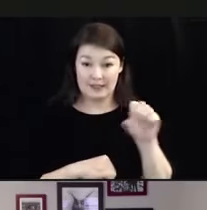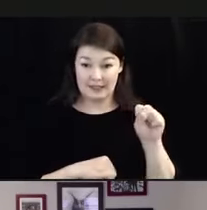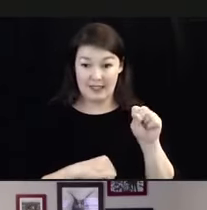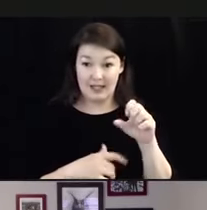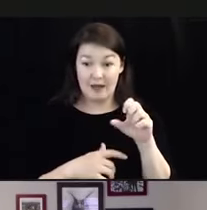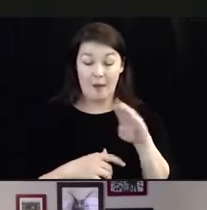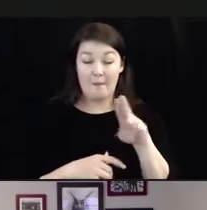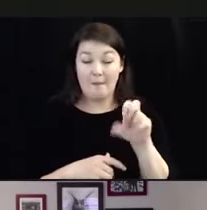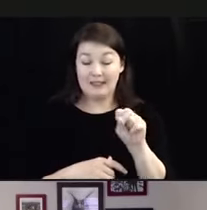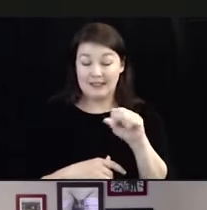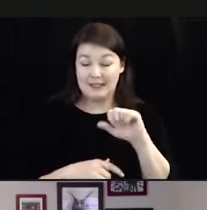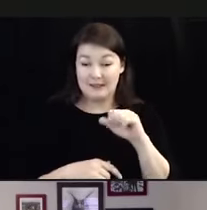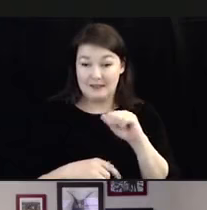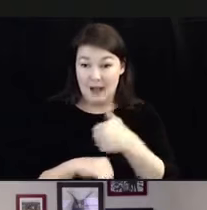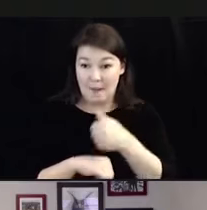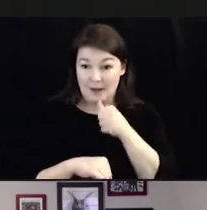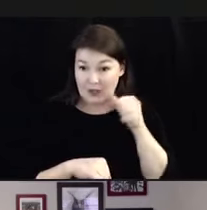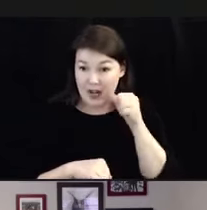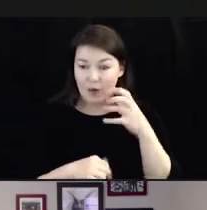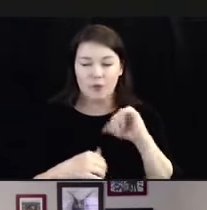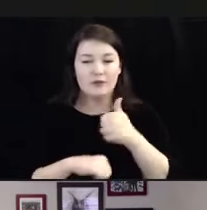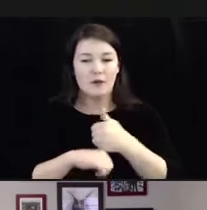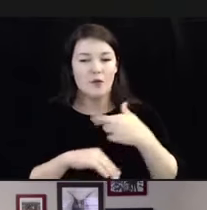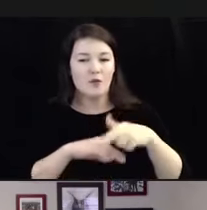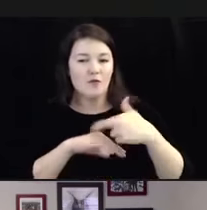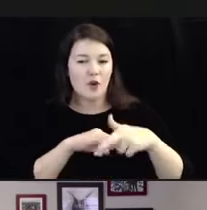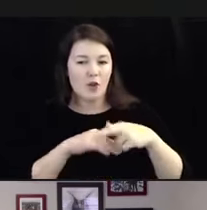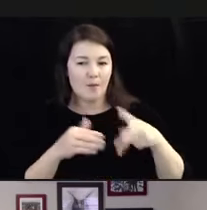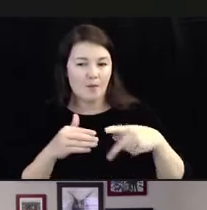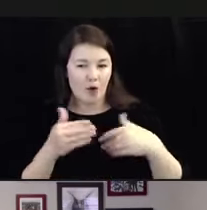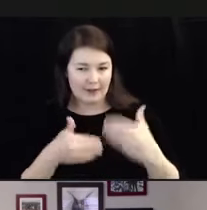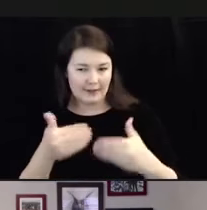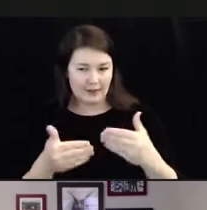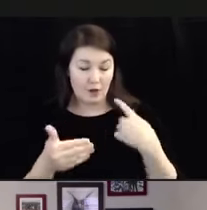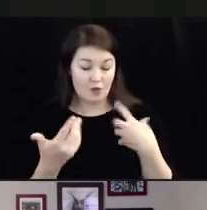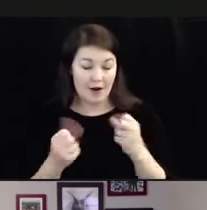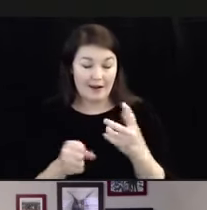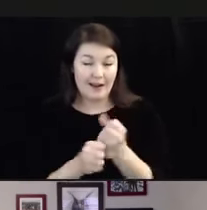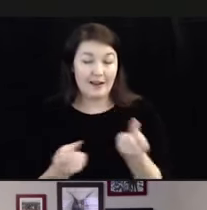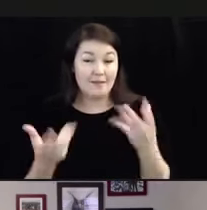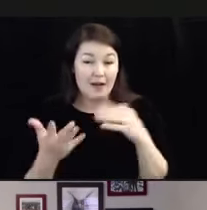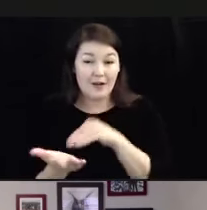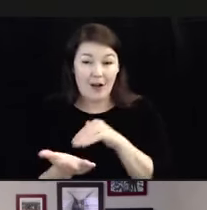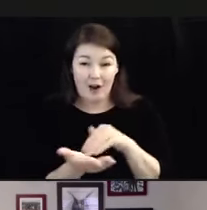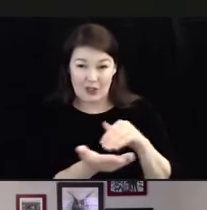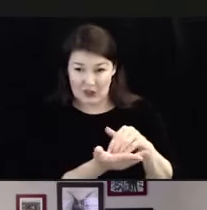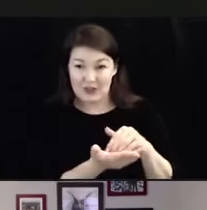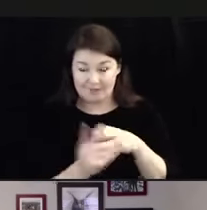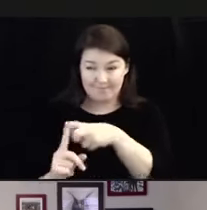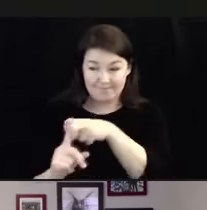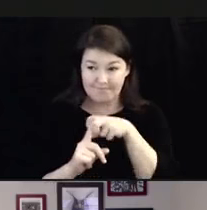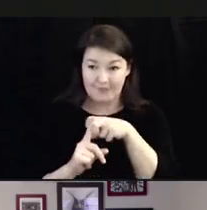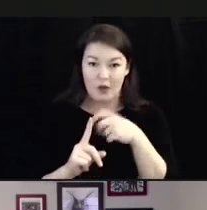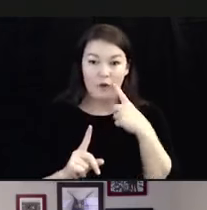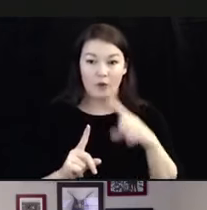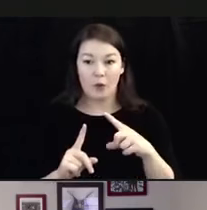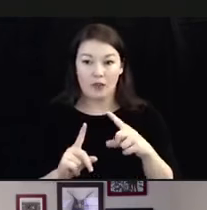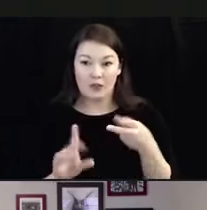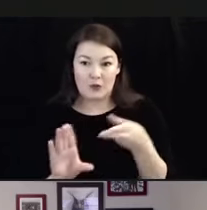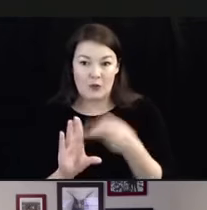that referral process. And like the governor said, we're trying to get as many providers recruited to join us in this effort to